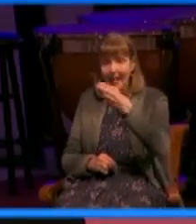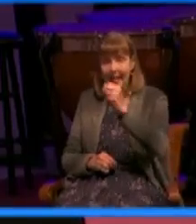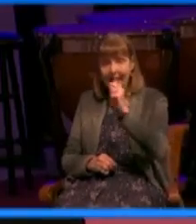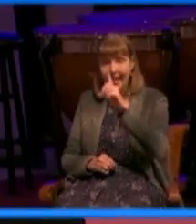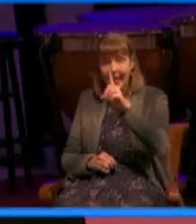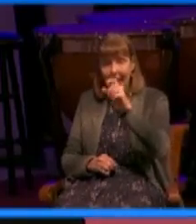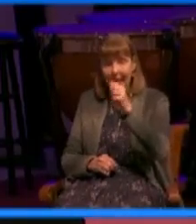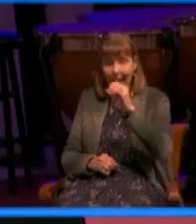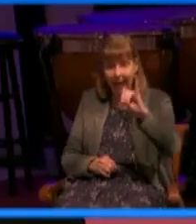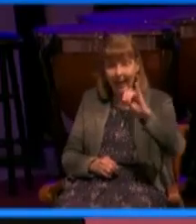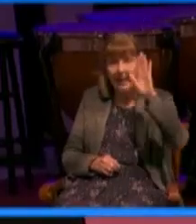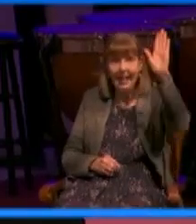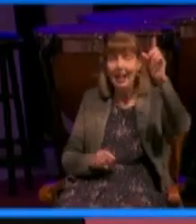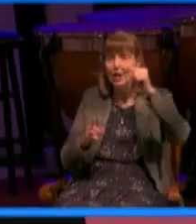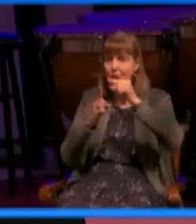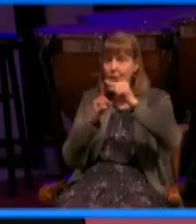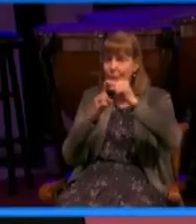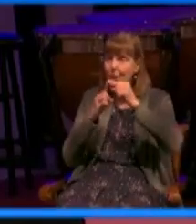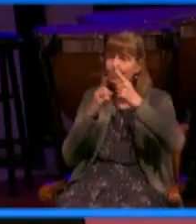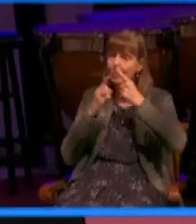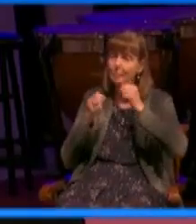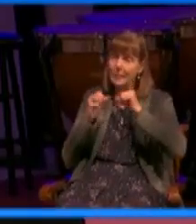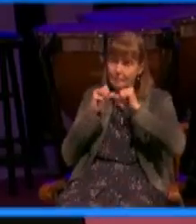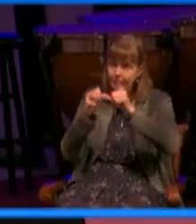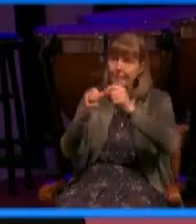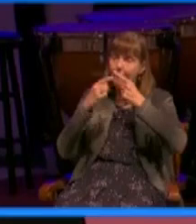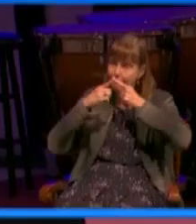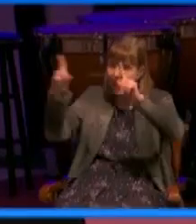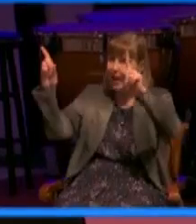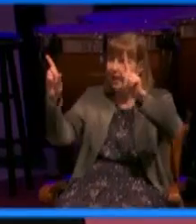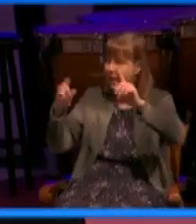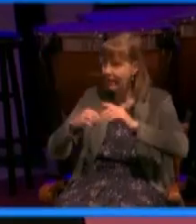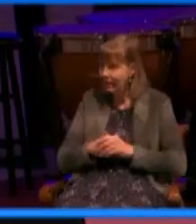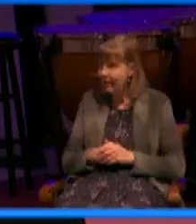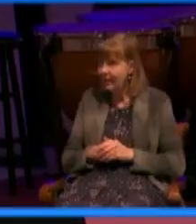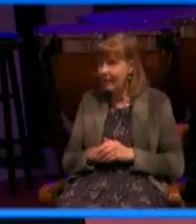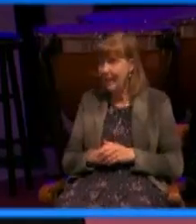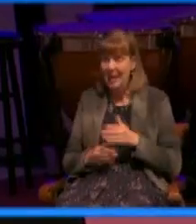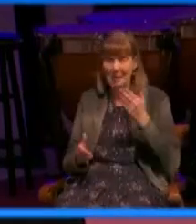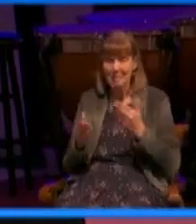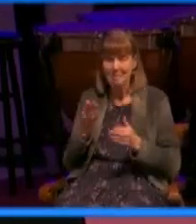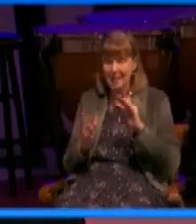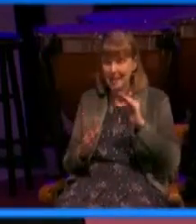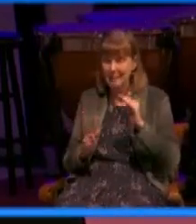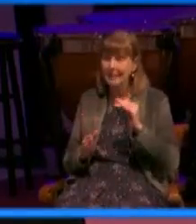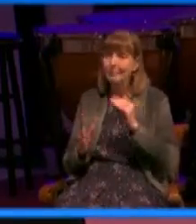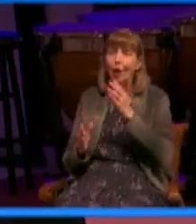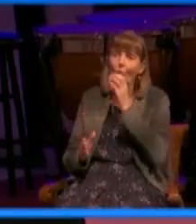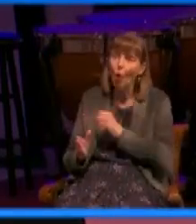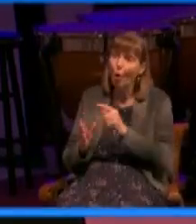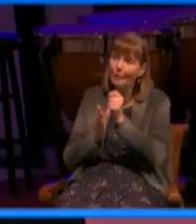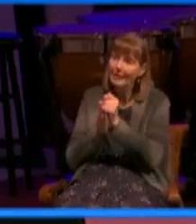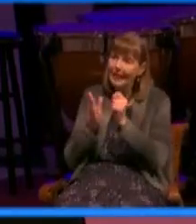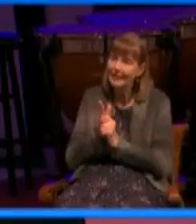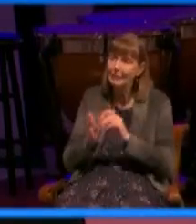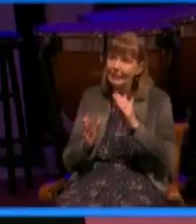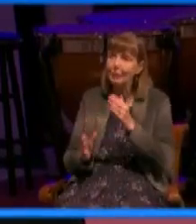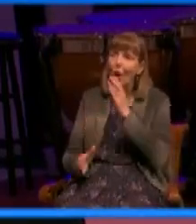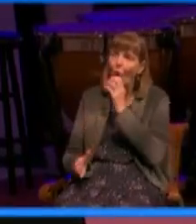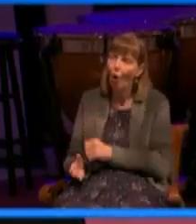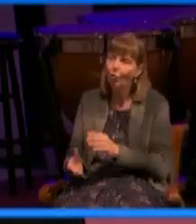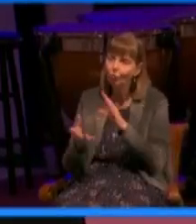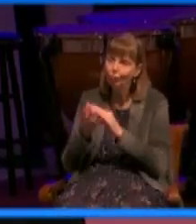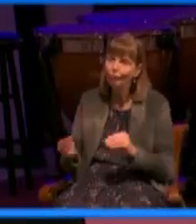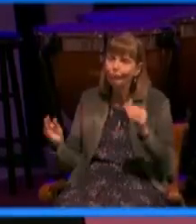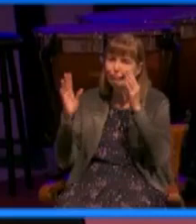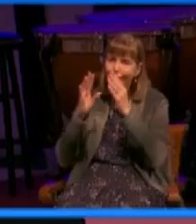beauty of the God of Genesis. It may seem like old stories. It may seem like fairy tale long ago, but